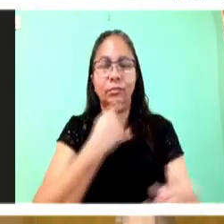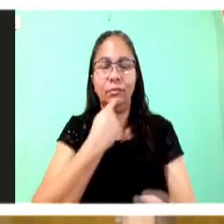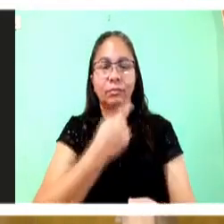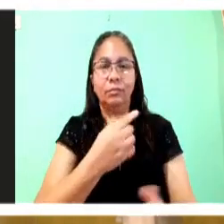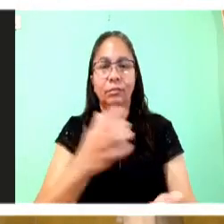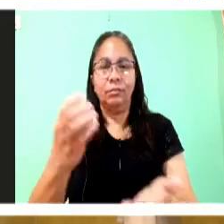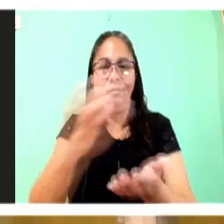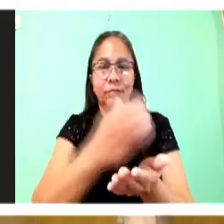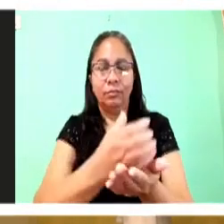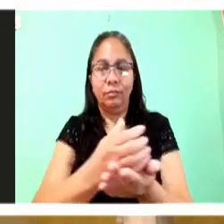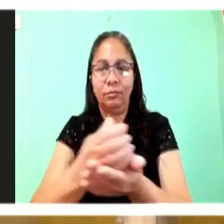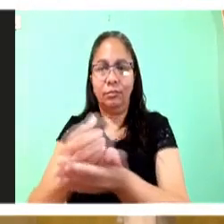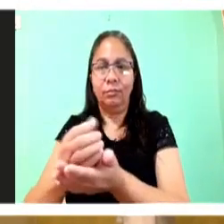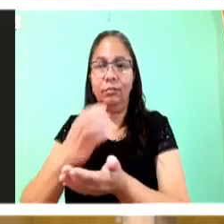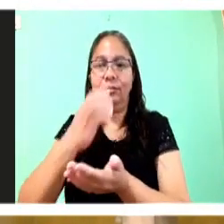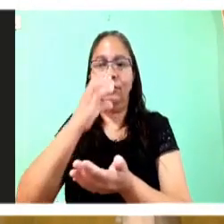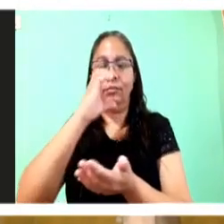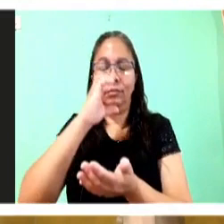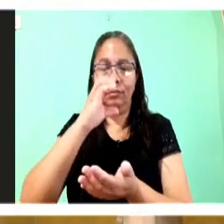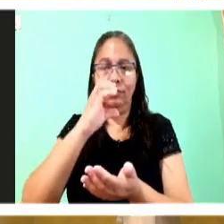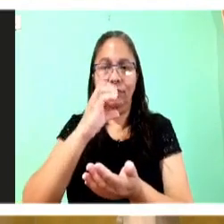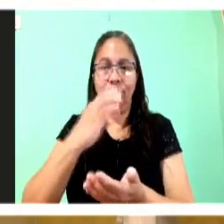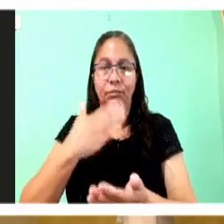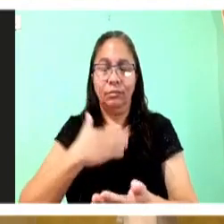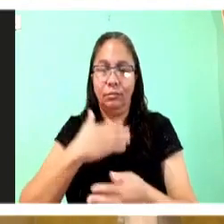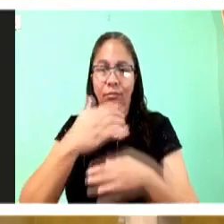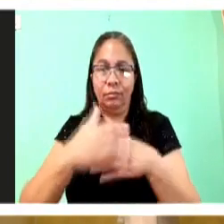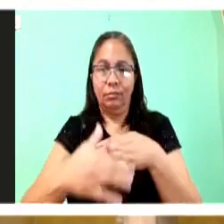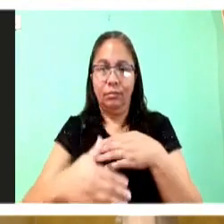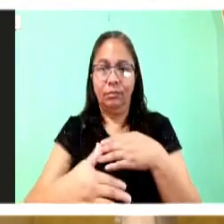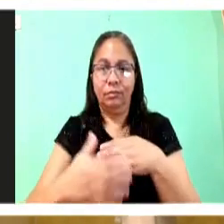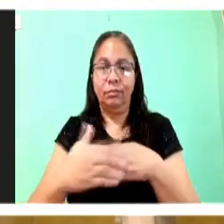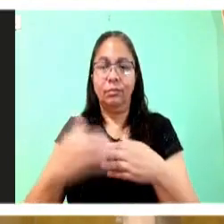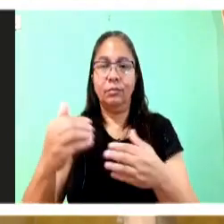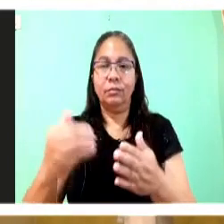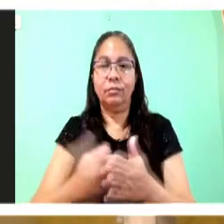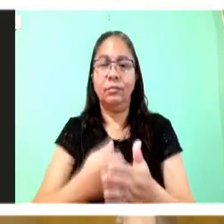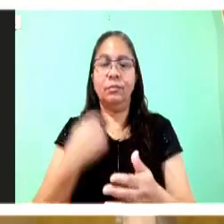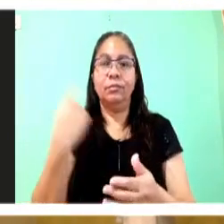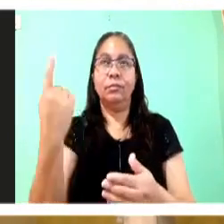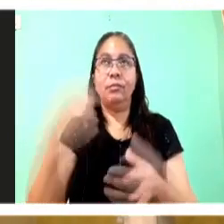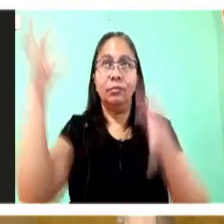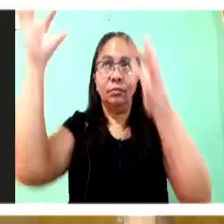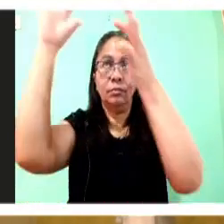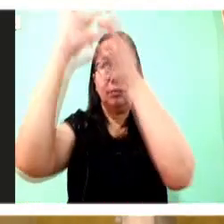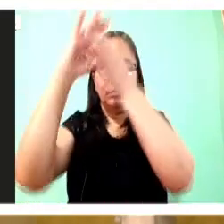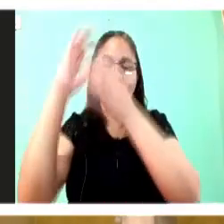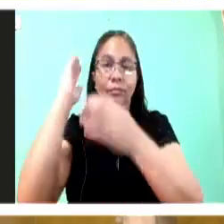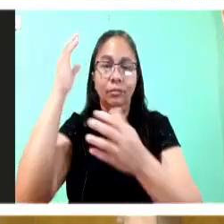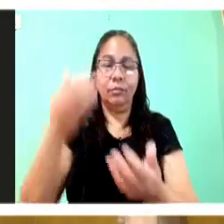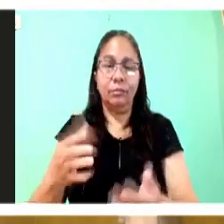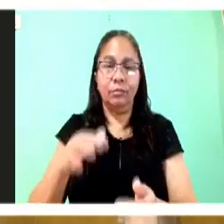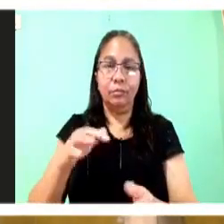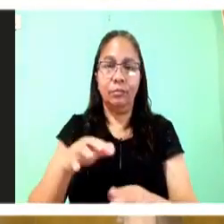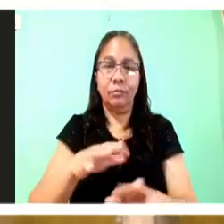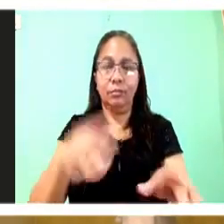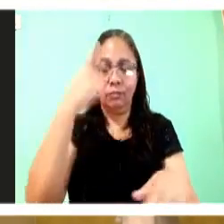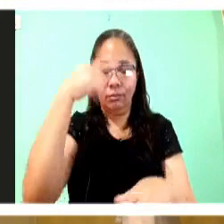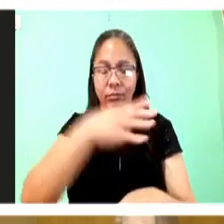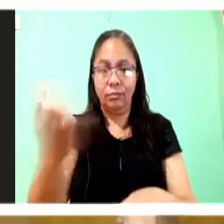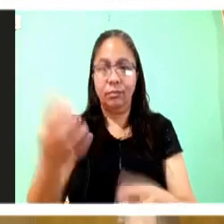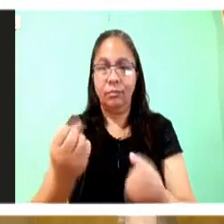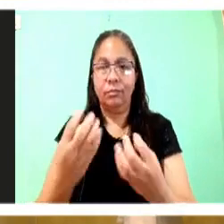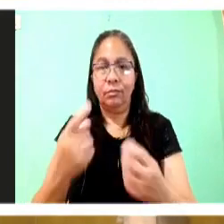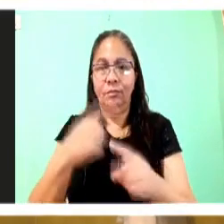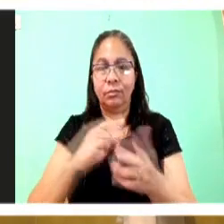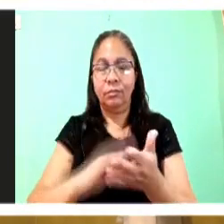all of you, and drink from it, for this is a chalice of my blood, the blood of the new and eternal covenant, which will be poured out for you and for many for the forgiveness